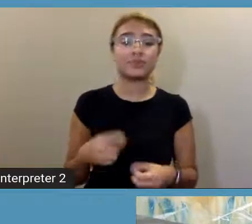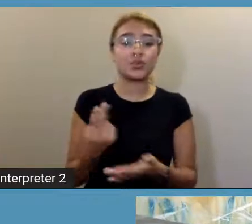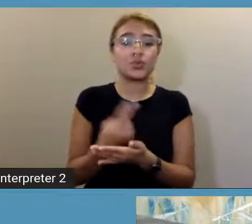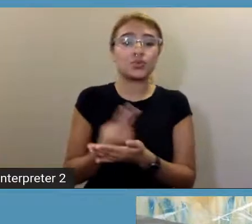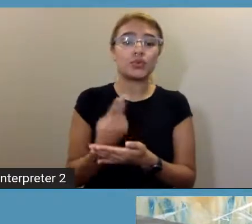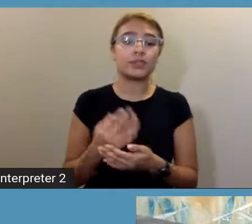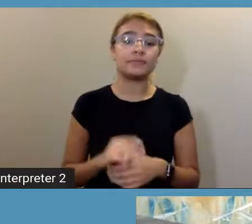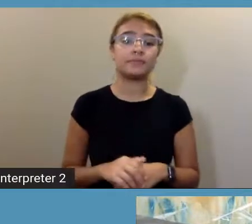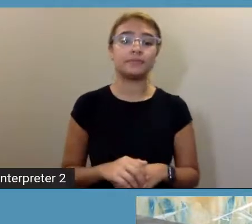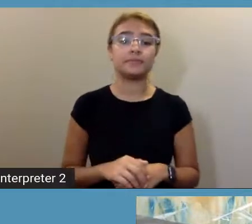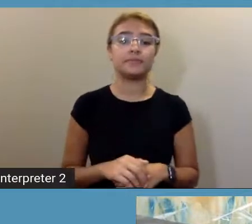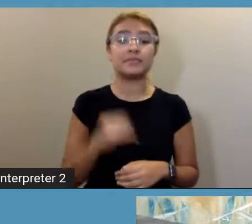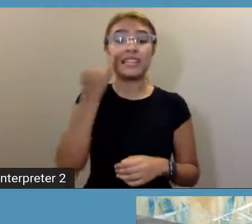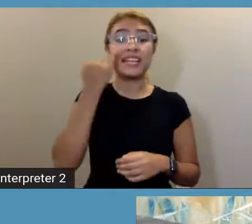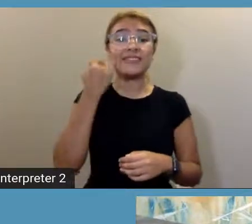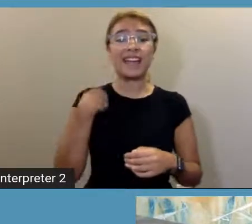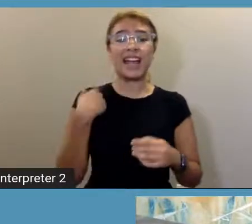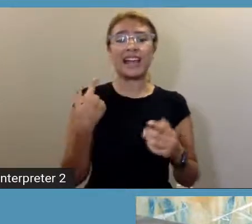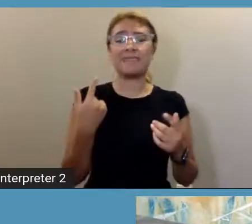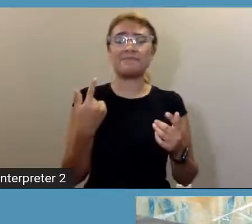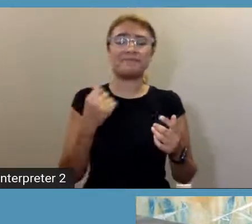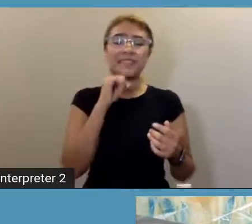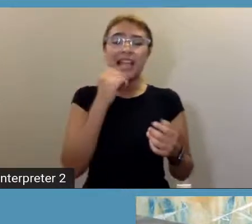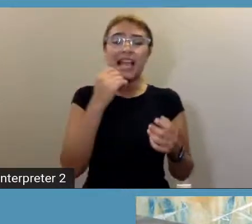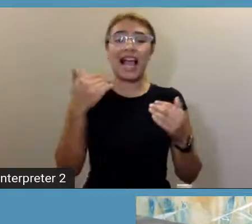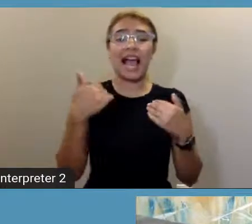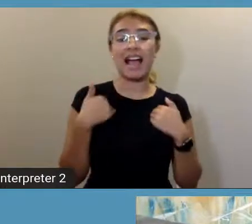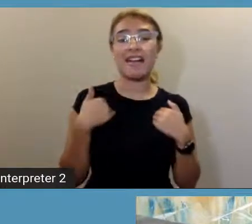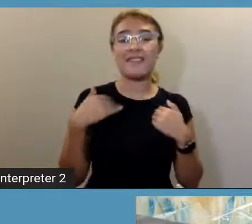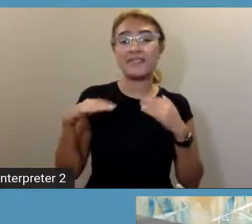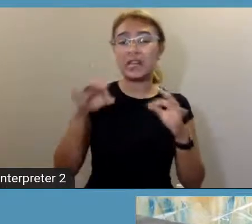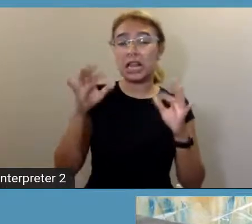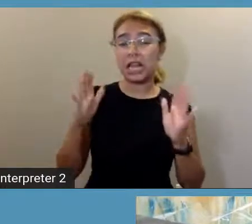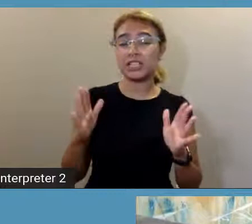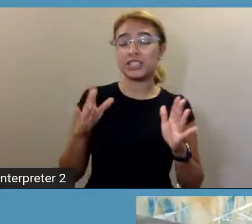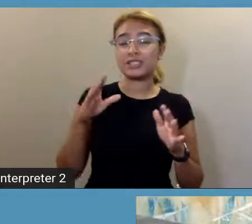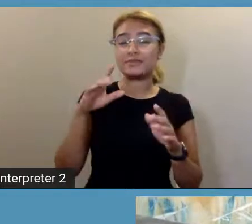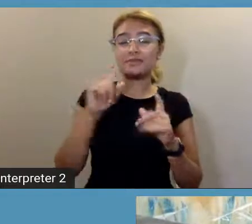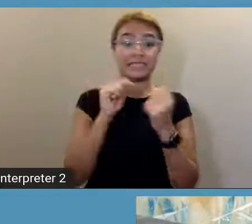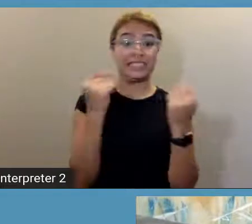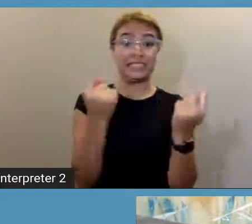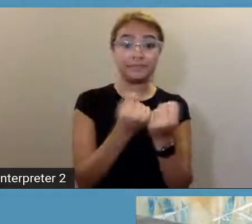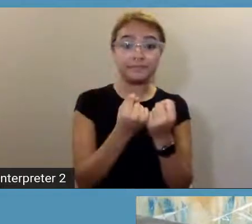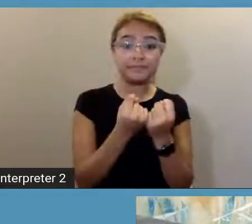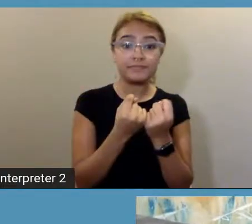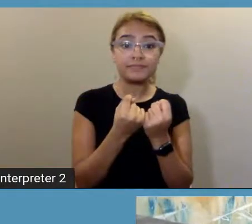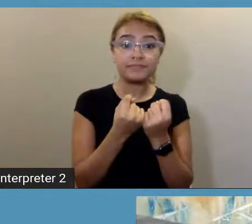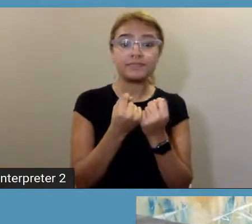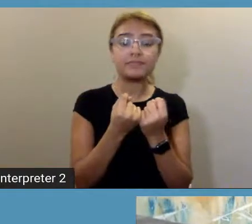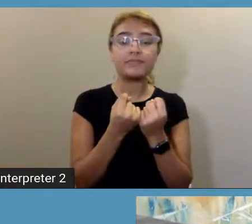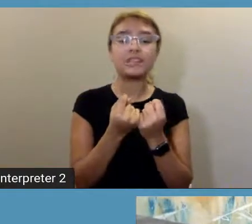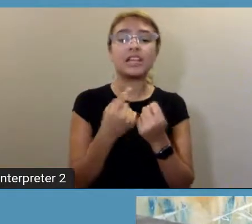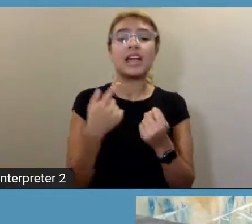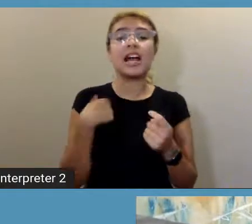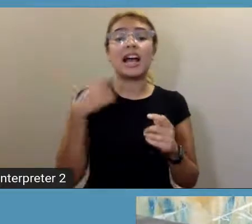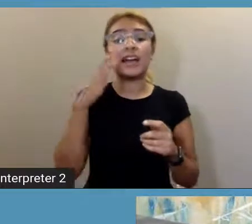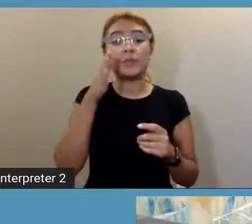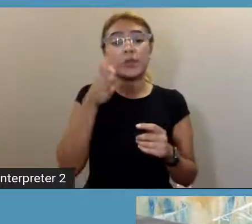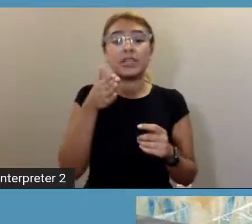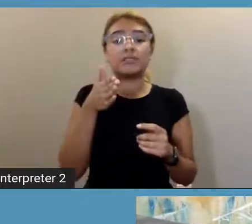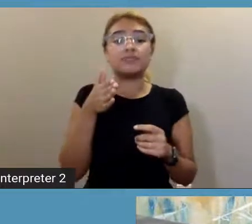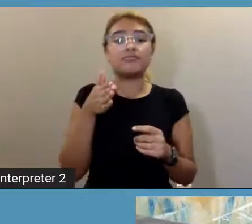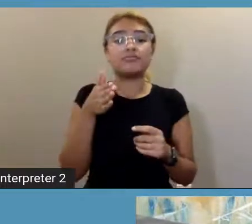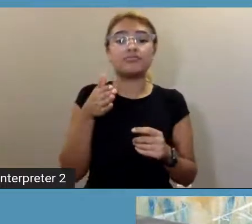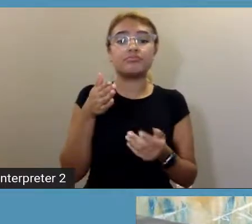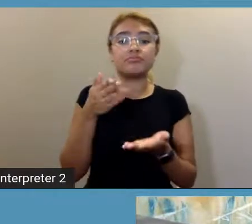I don't have a collections team, obviously for generating assets, I would get a